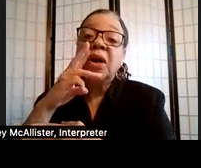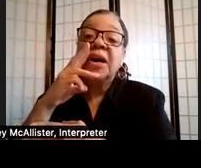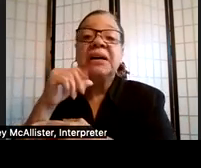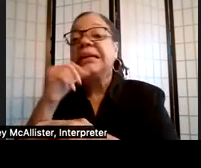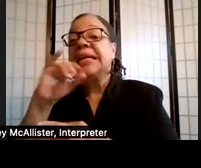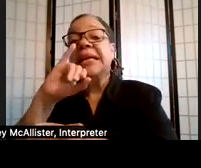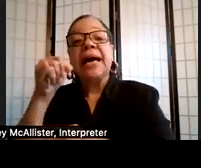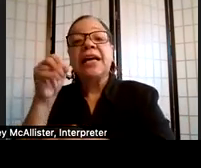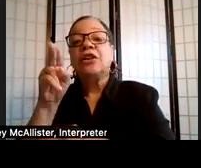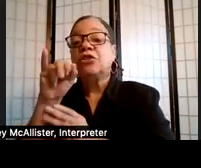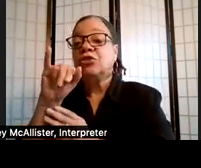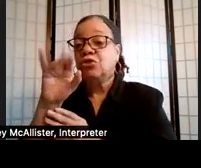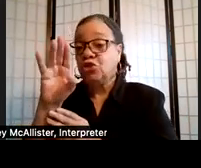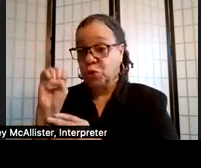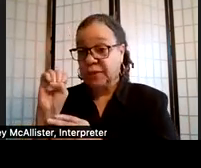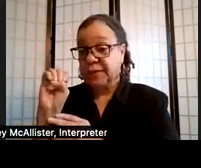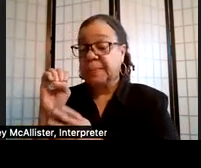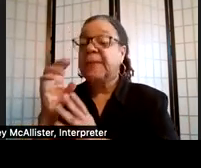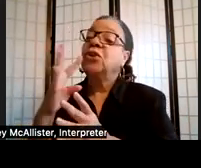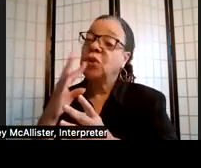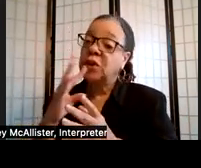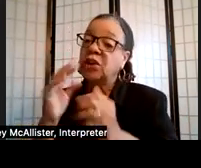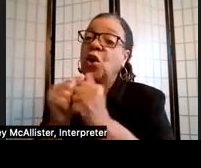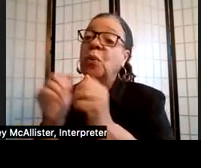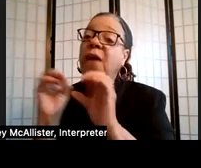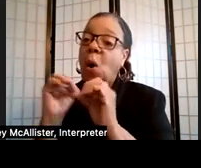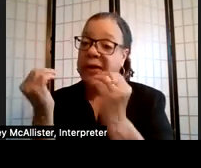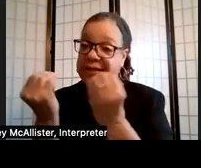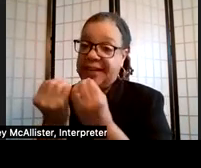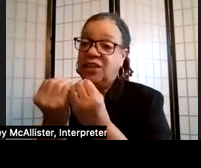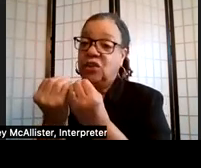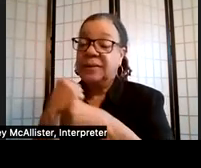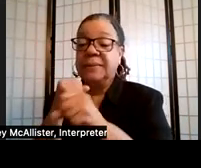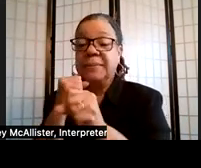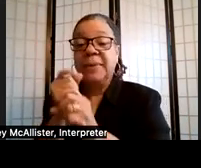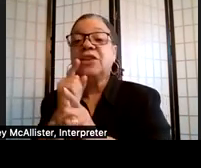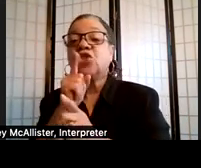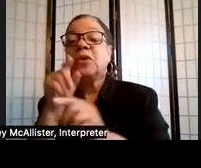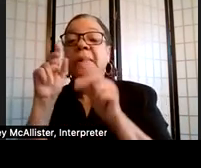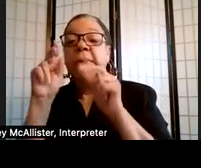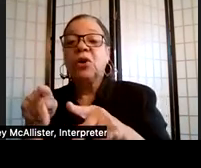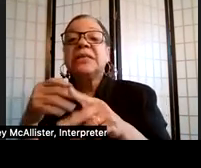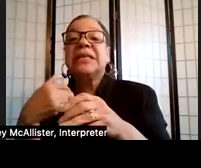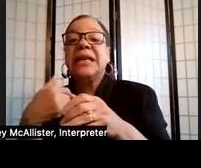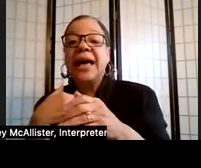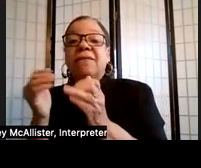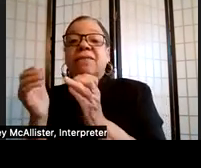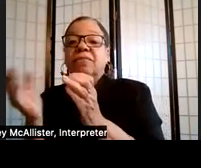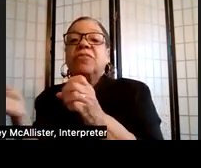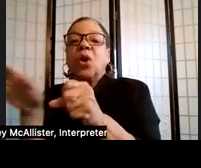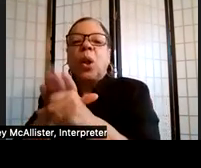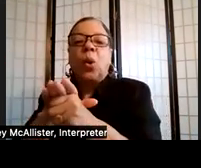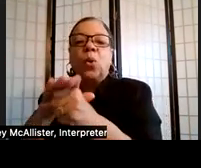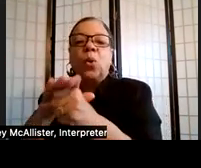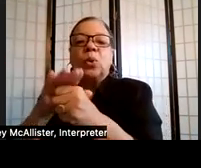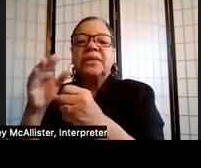That's a conversation to have, making sure that the person has closed containers. But